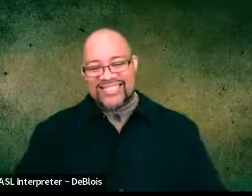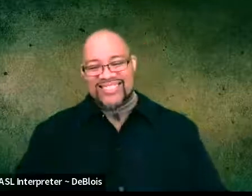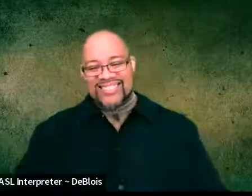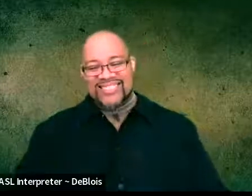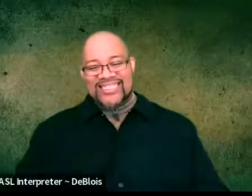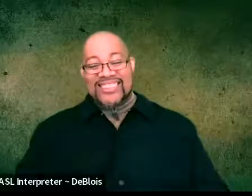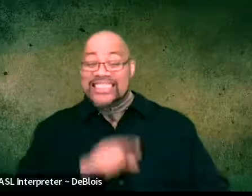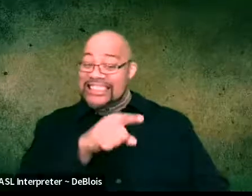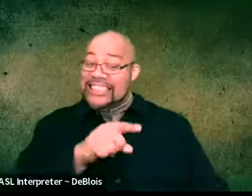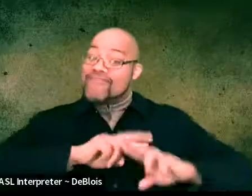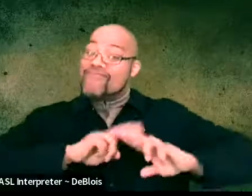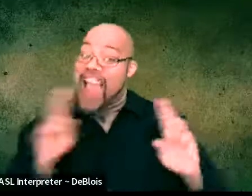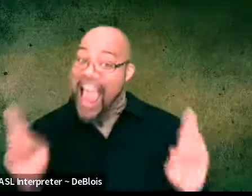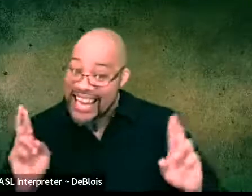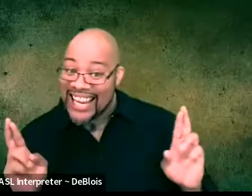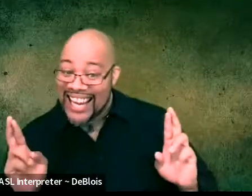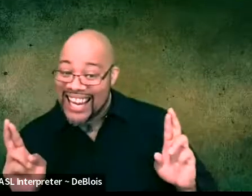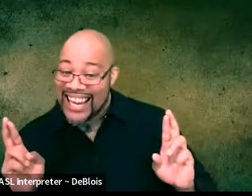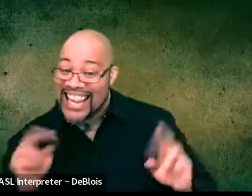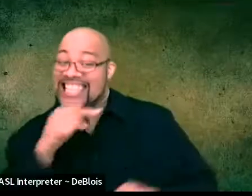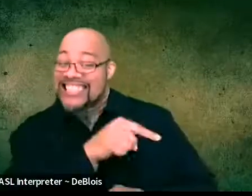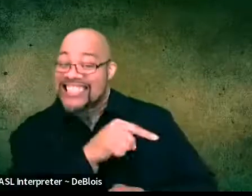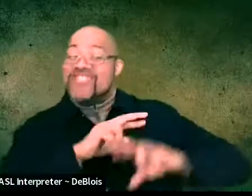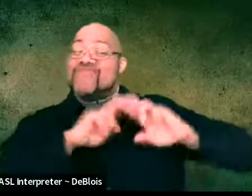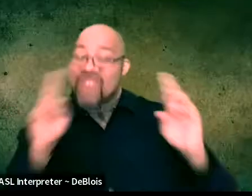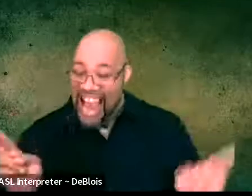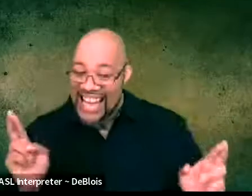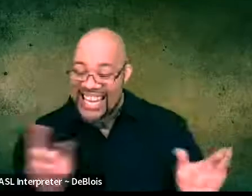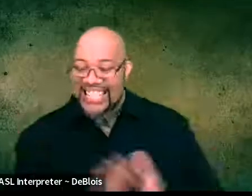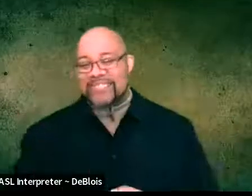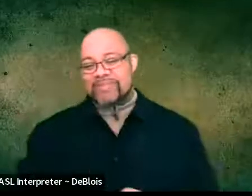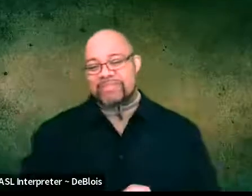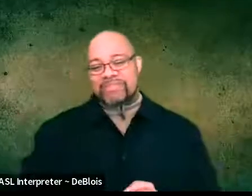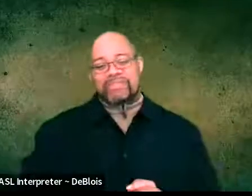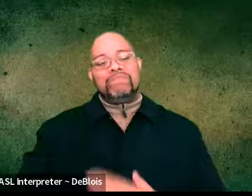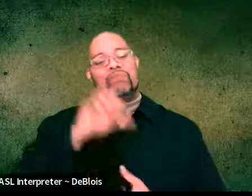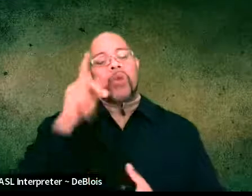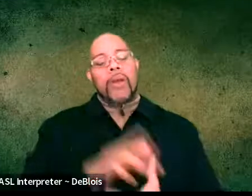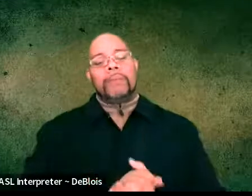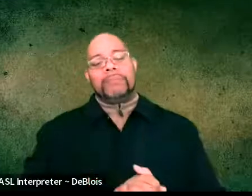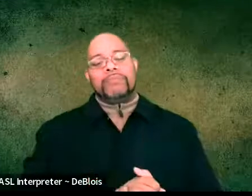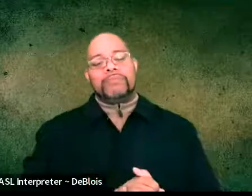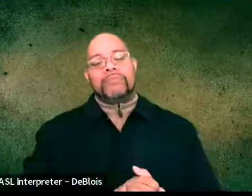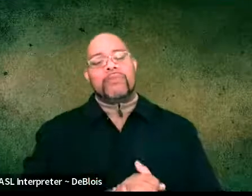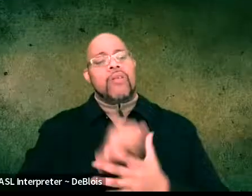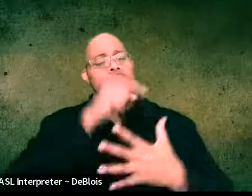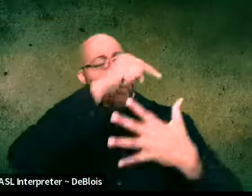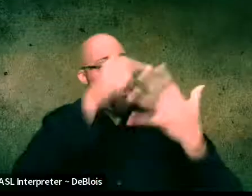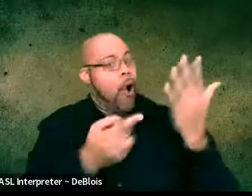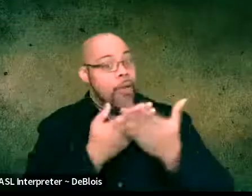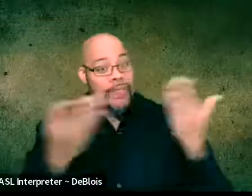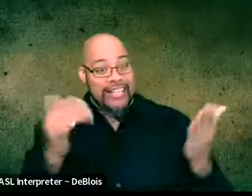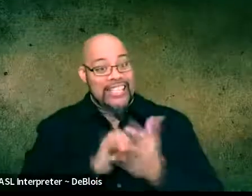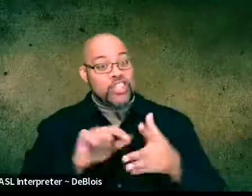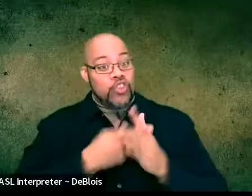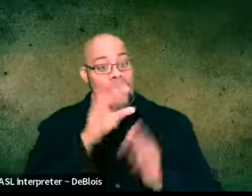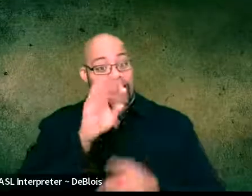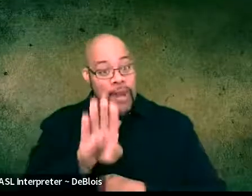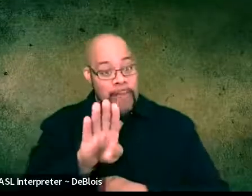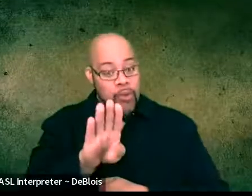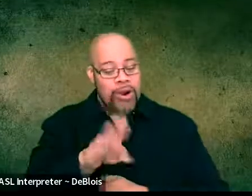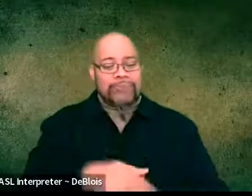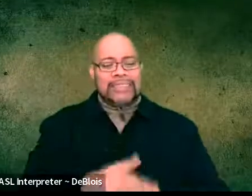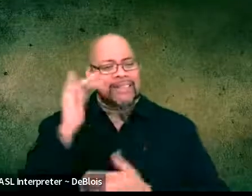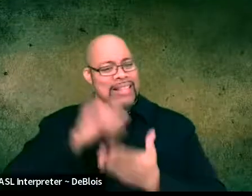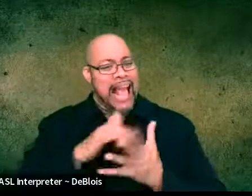She's ready. She's ready. Okay. So those are all the things that's starting in February. It